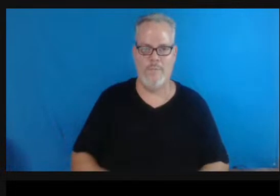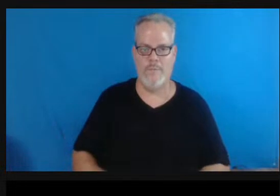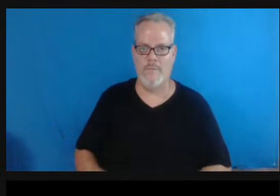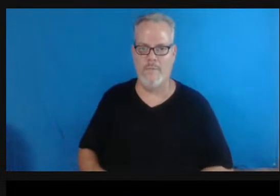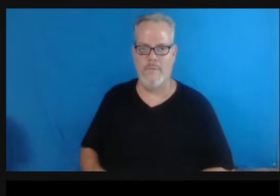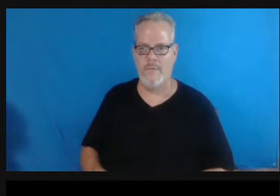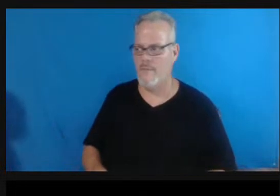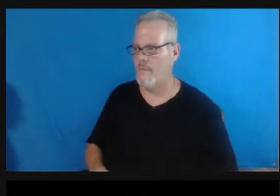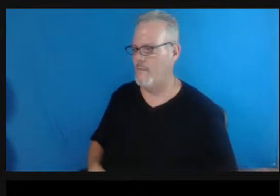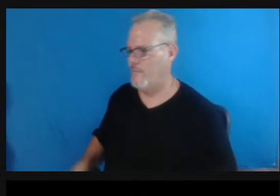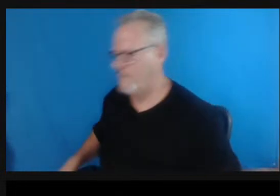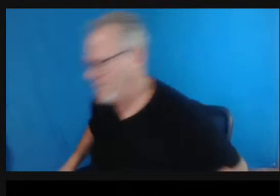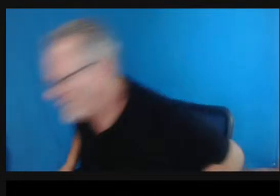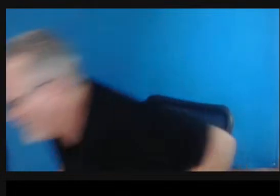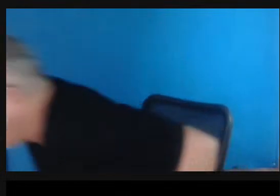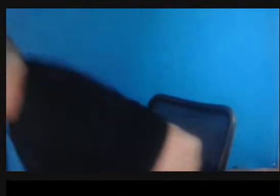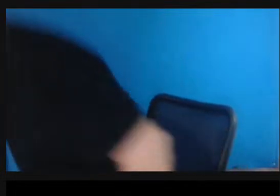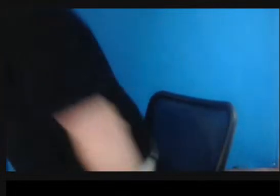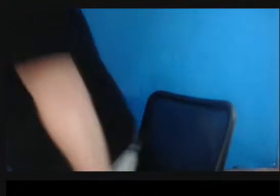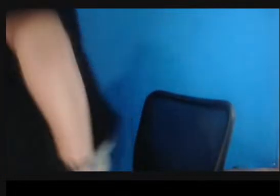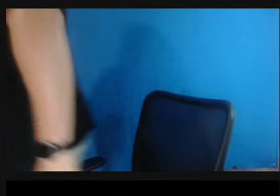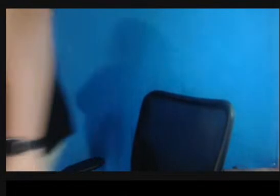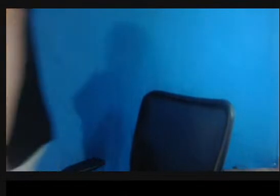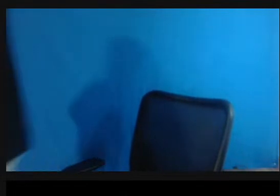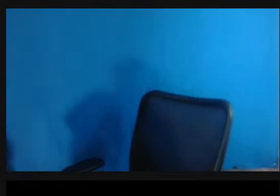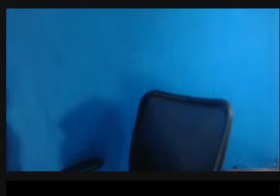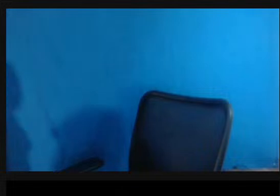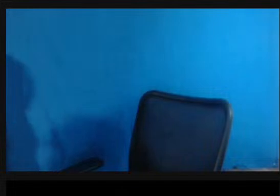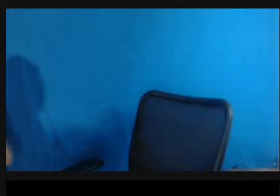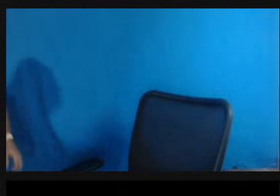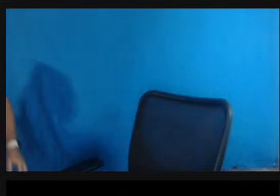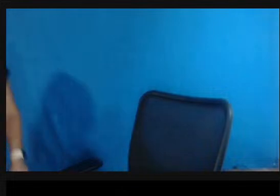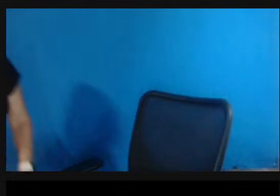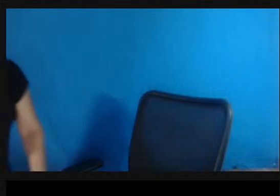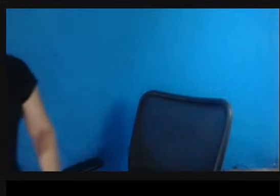So maybe that a little bit further of a tangent, but that was a good question. Yeah.